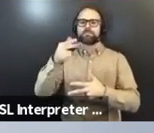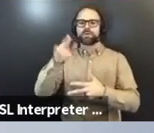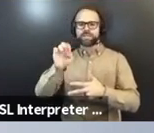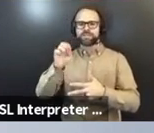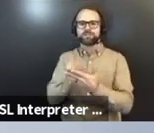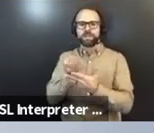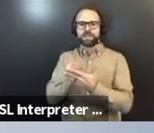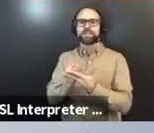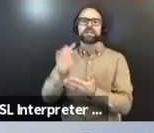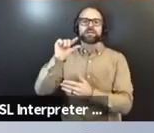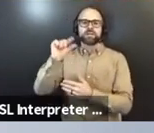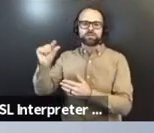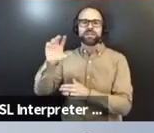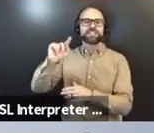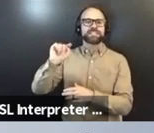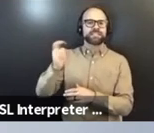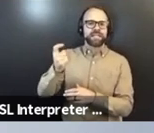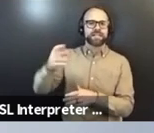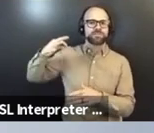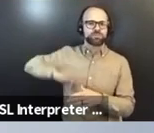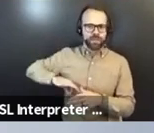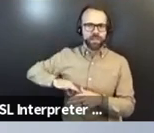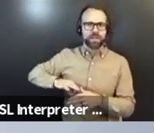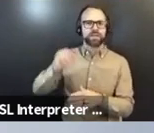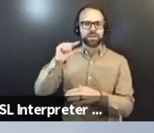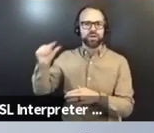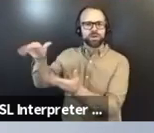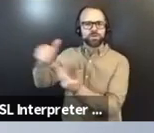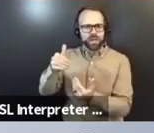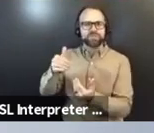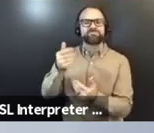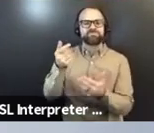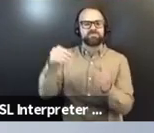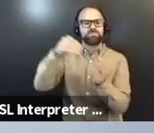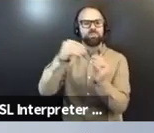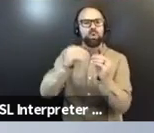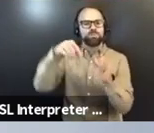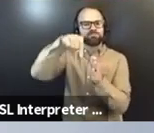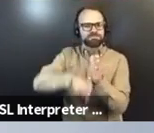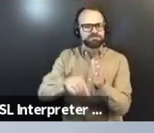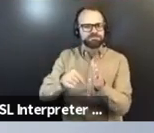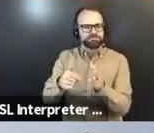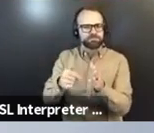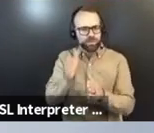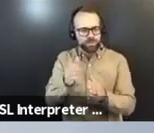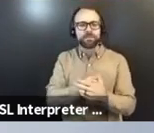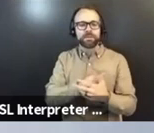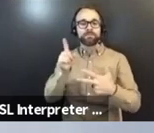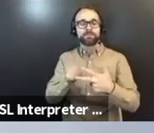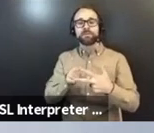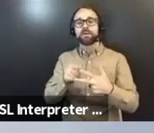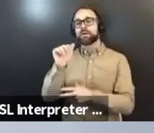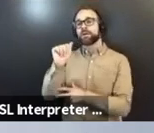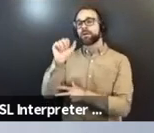government grants, which is what we're going to dive into a little bit more in detail in a bit here. The second one is we provide